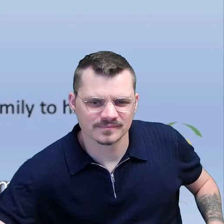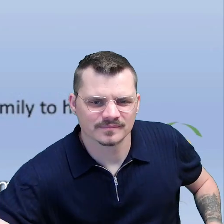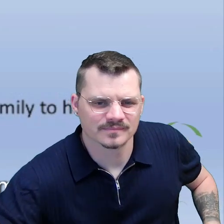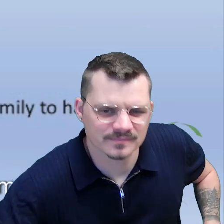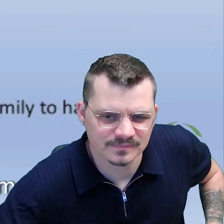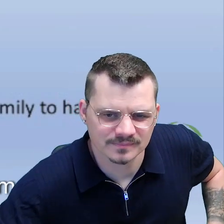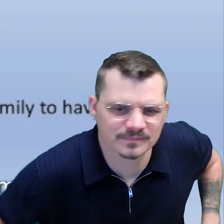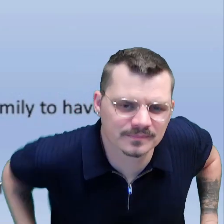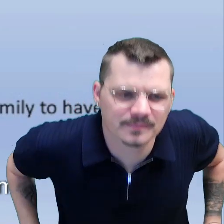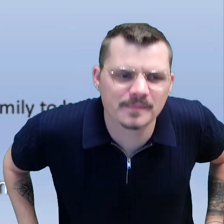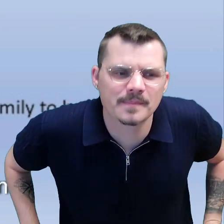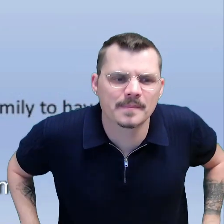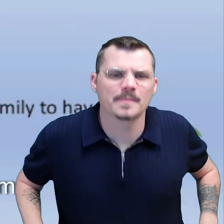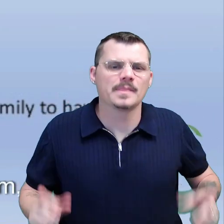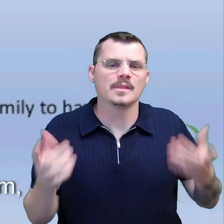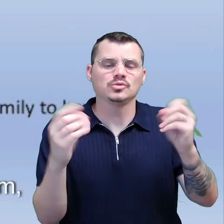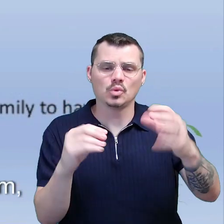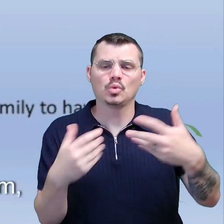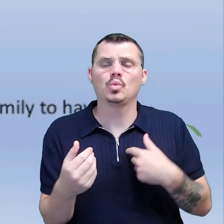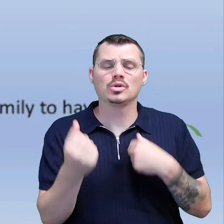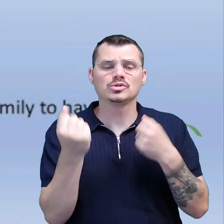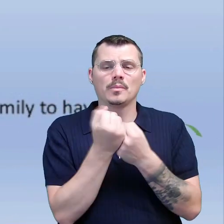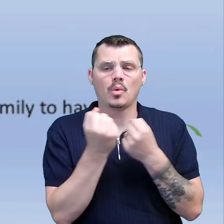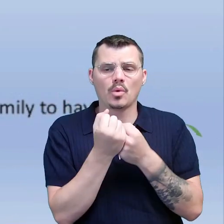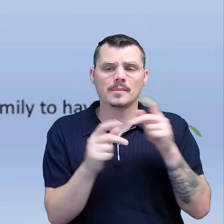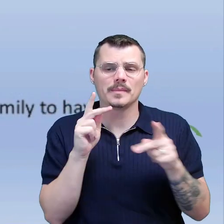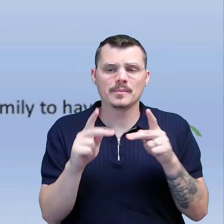So as we're supporting people with autism,